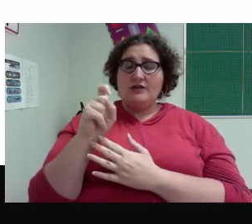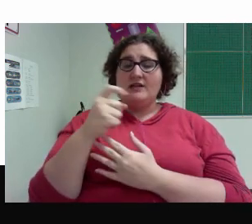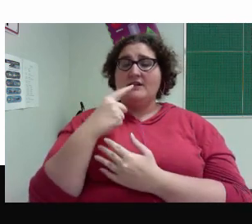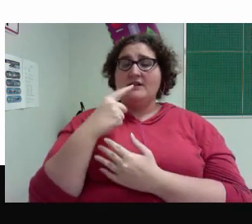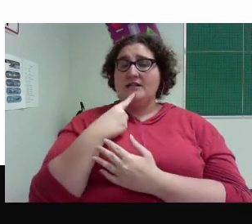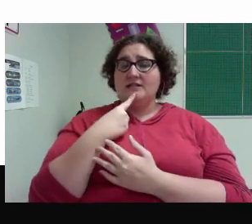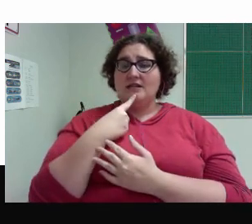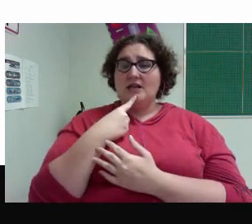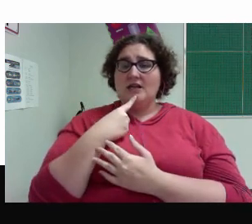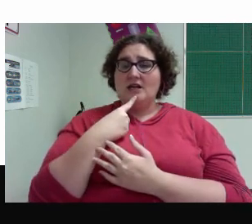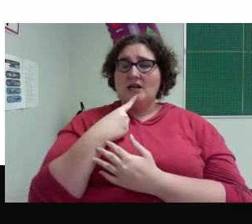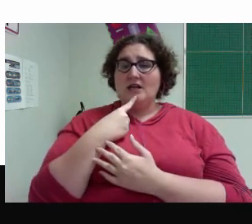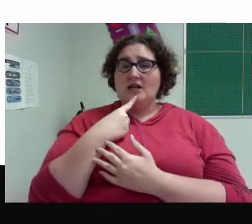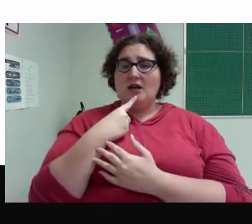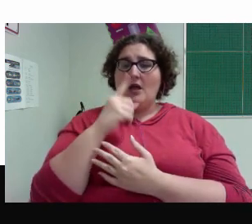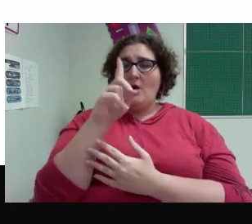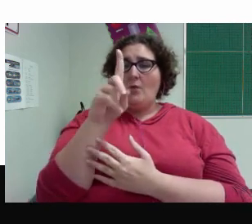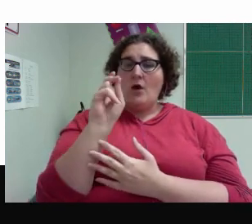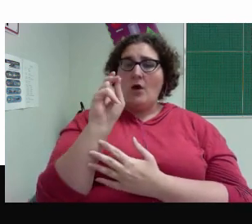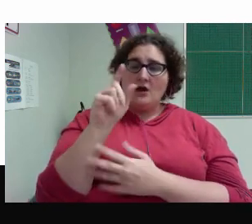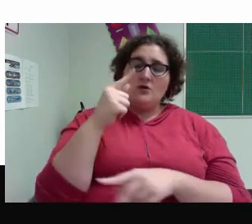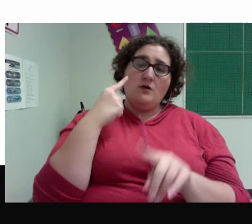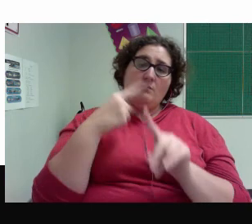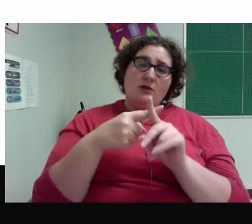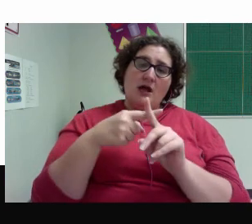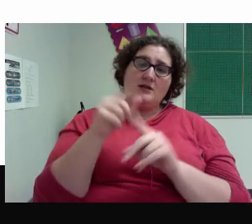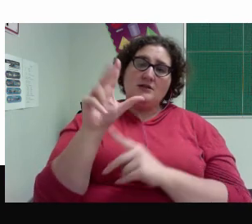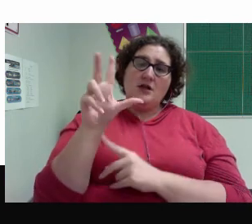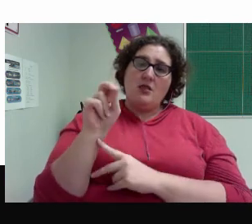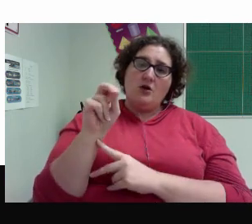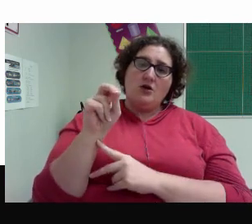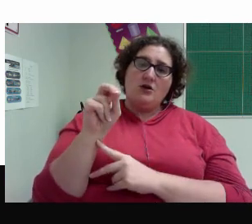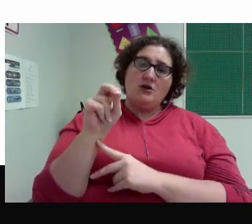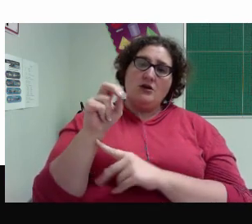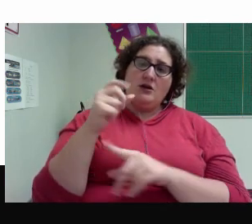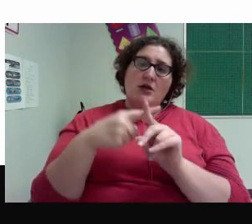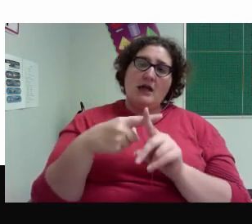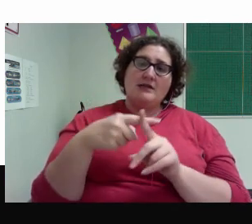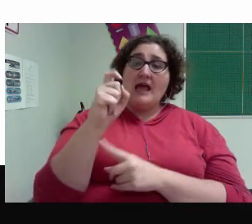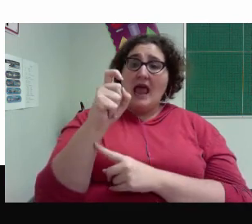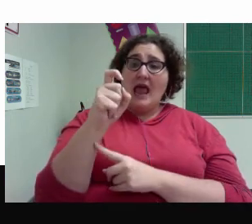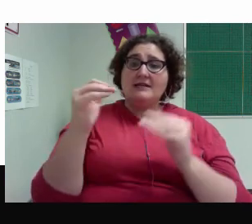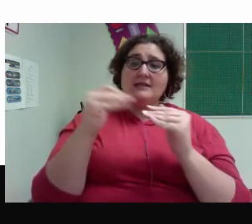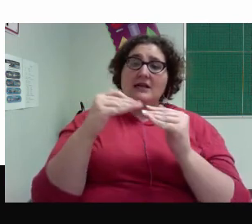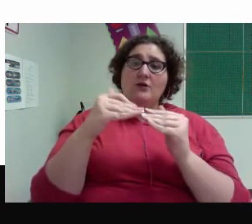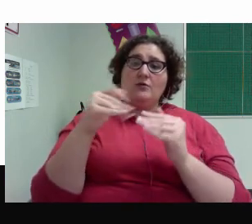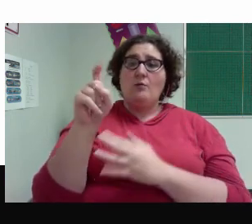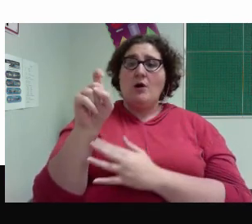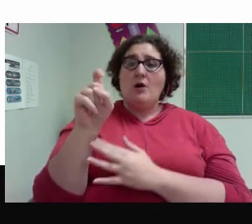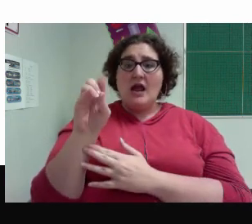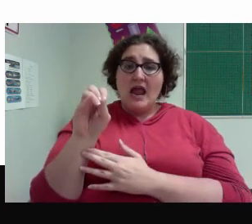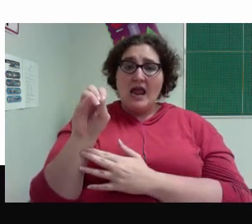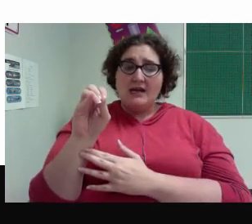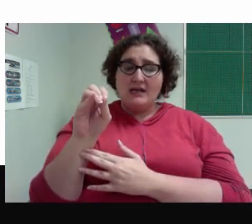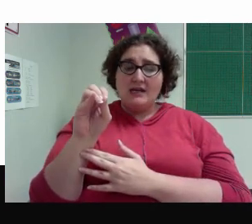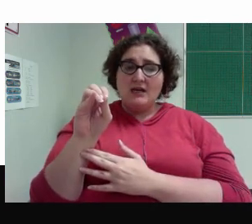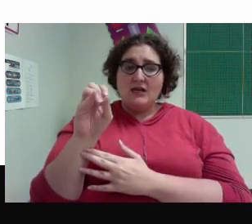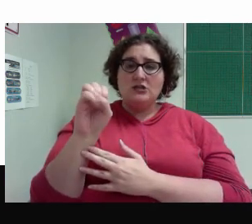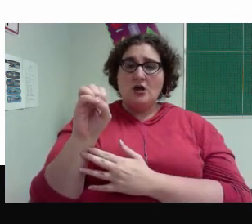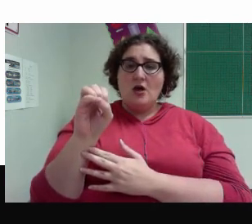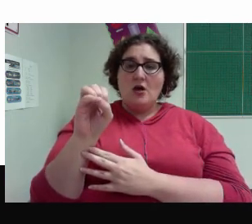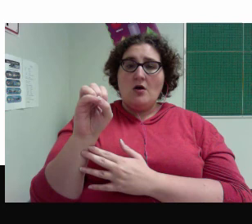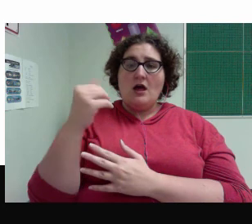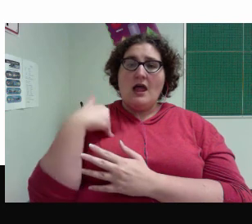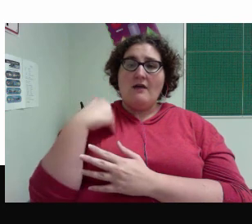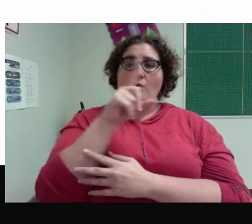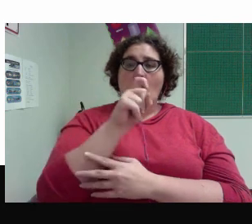going to say that 100 plus 30 plus X equals 180. So I